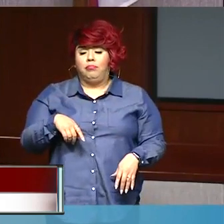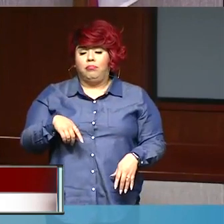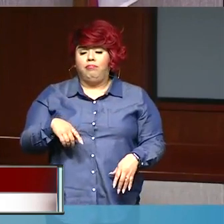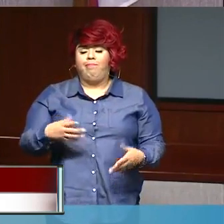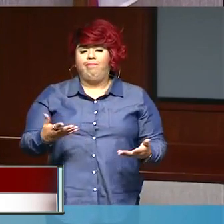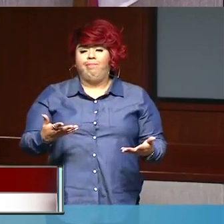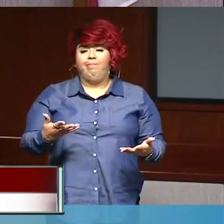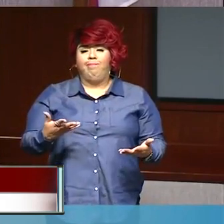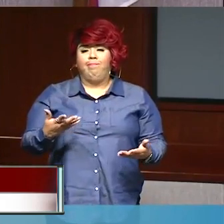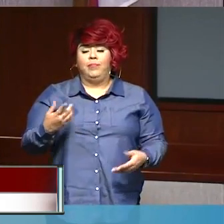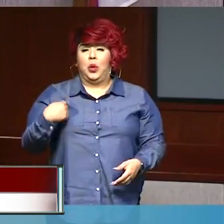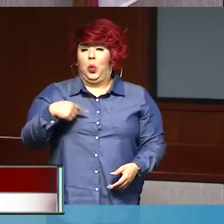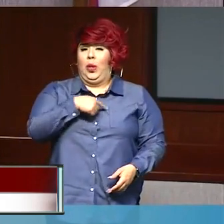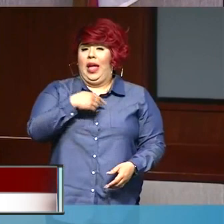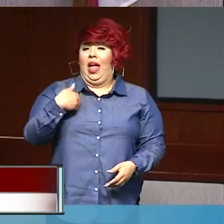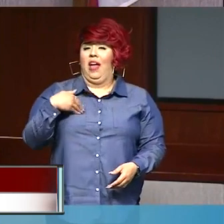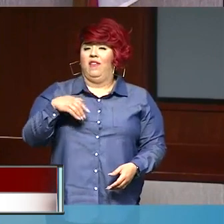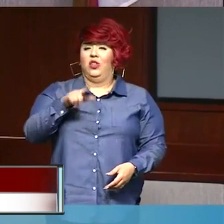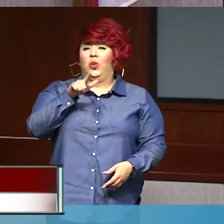We got